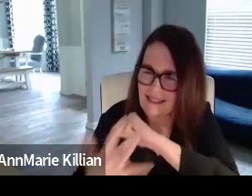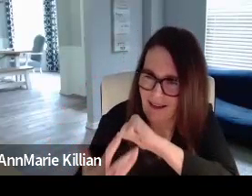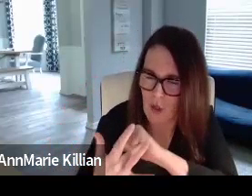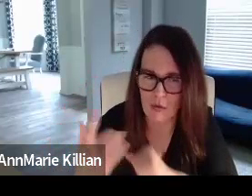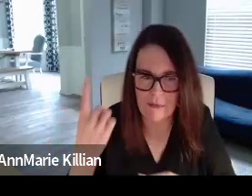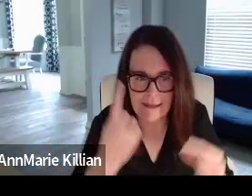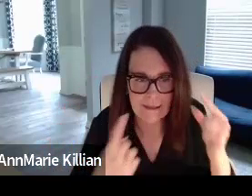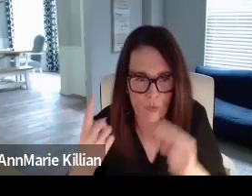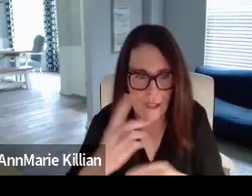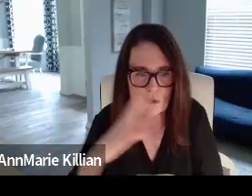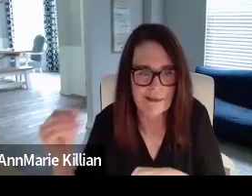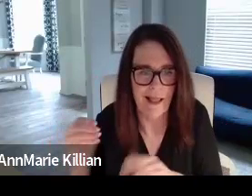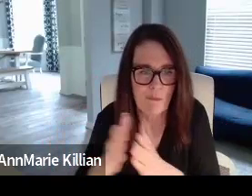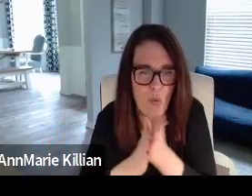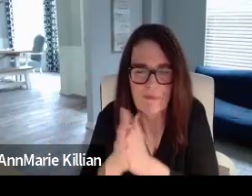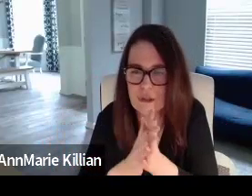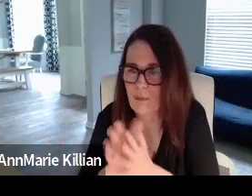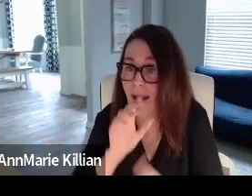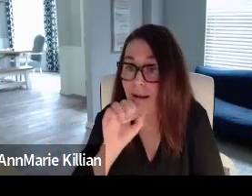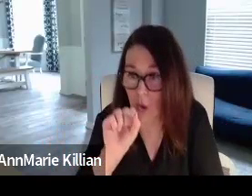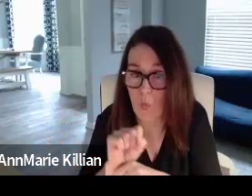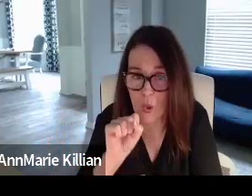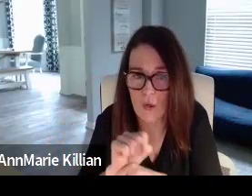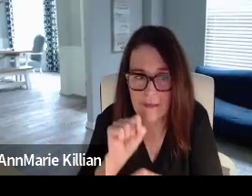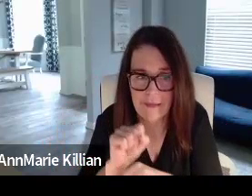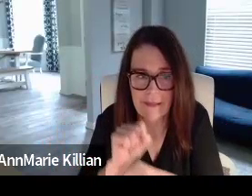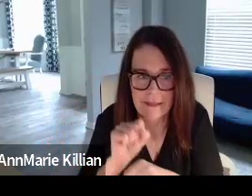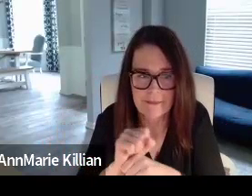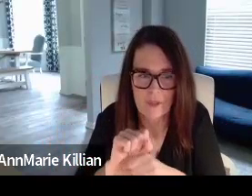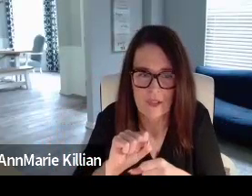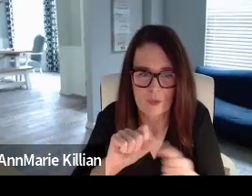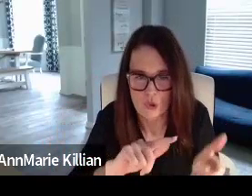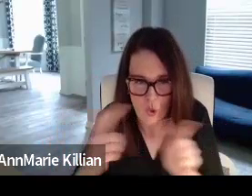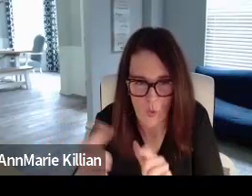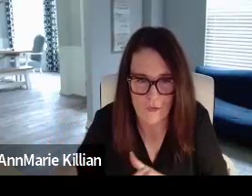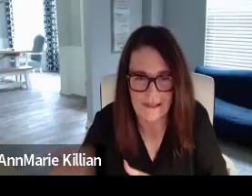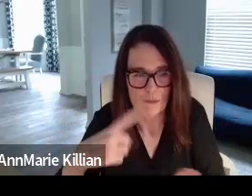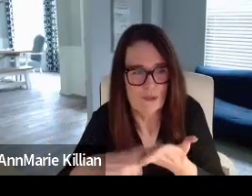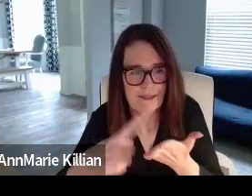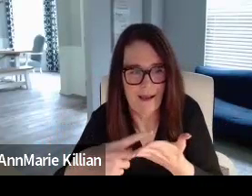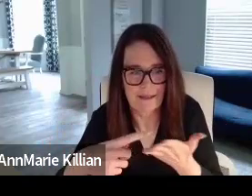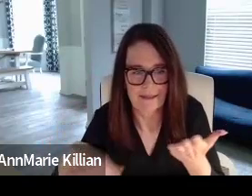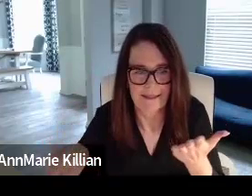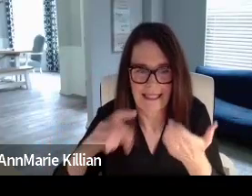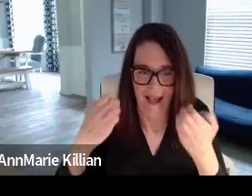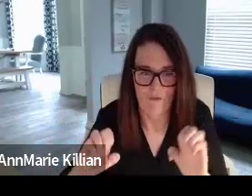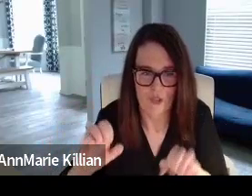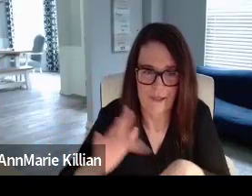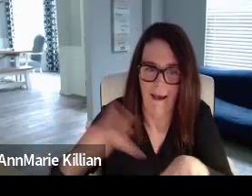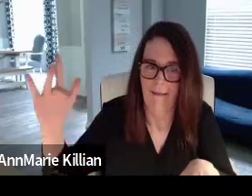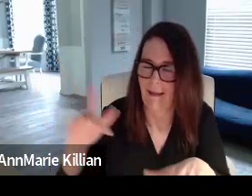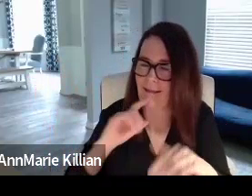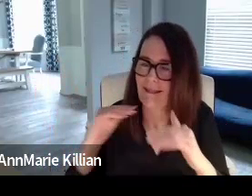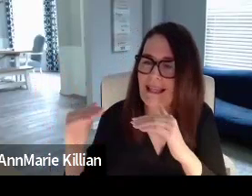will expand a little more on the technical considerations and motivations of work that are working. So I'm going to turn it over to him